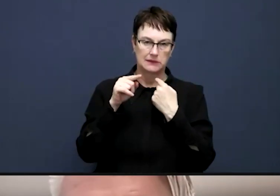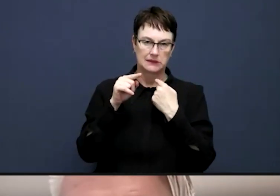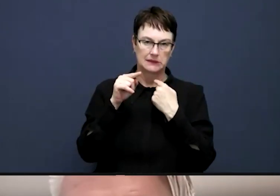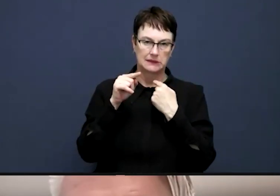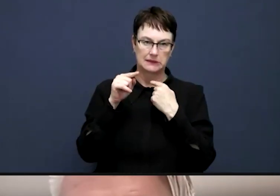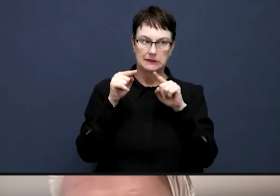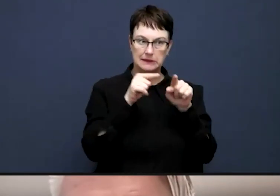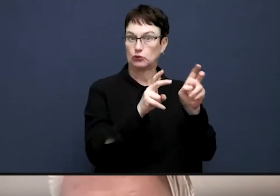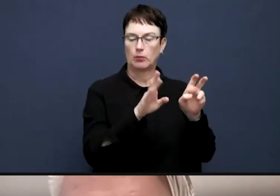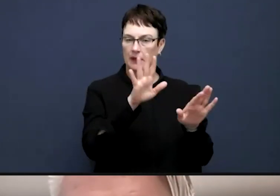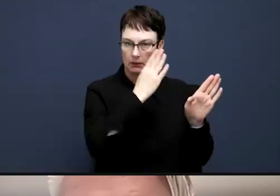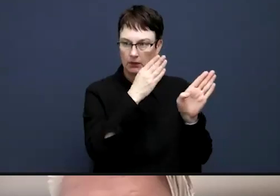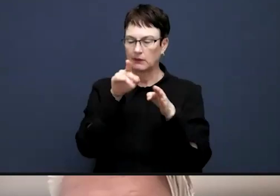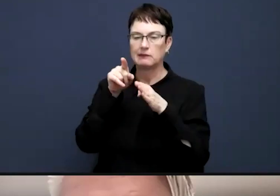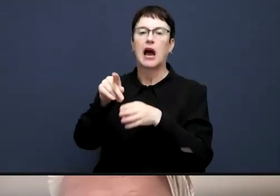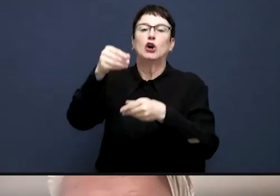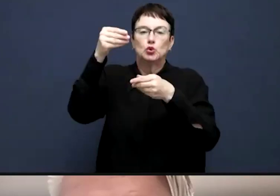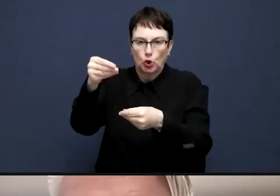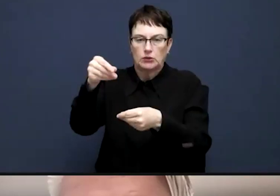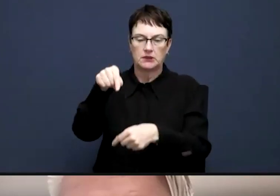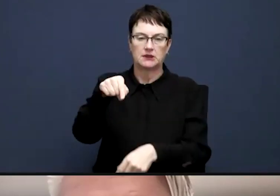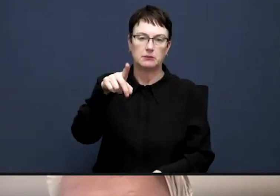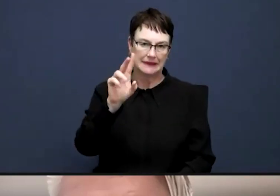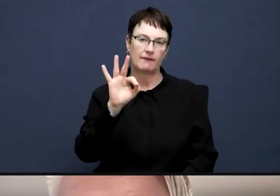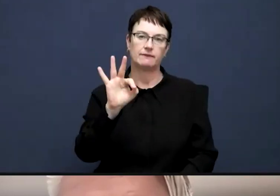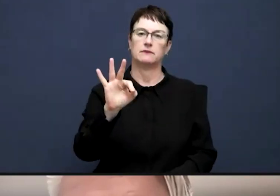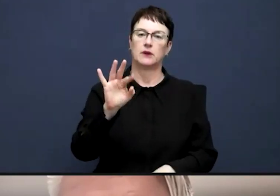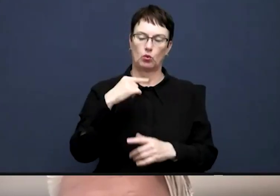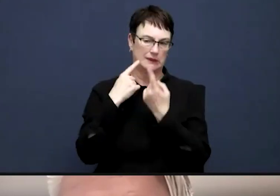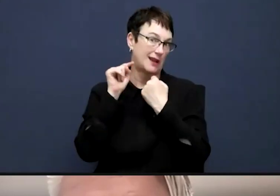But for me, in fact, it's you can do